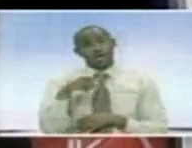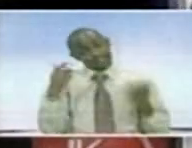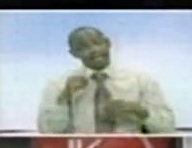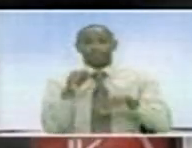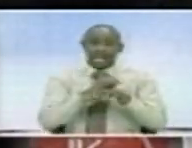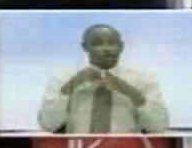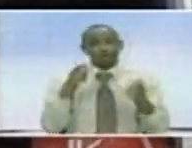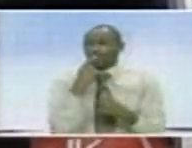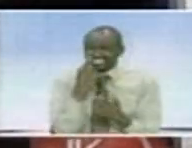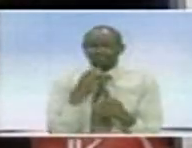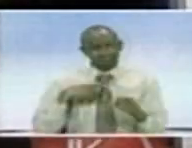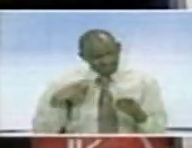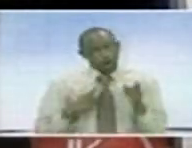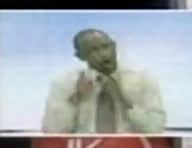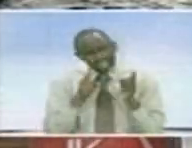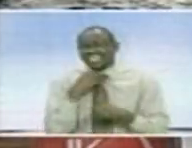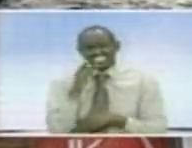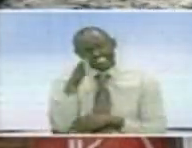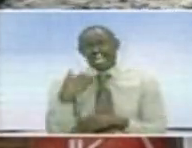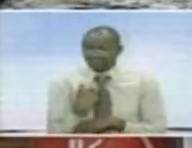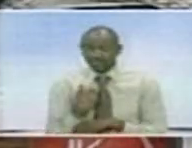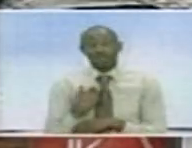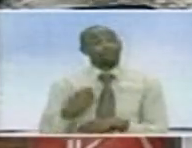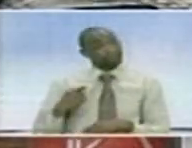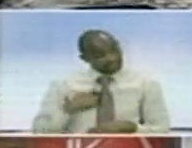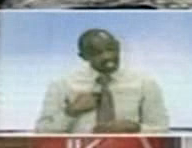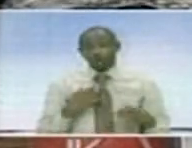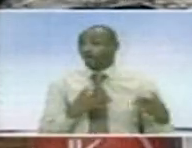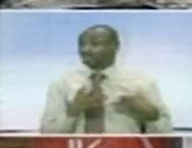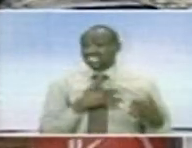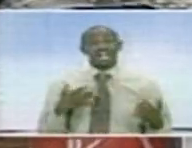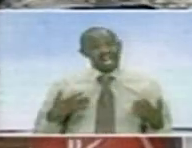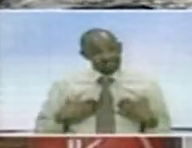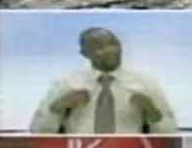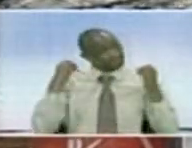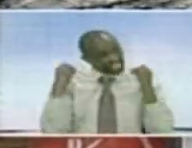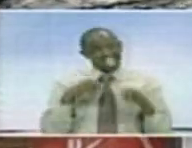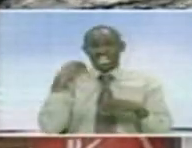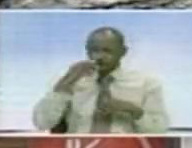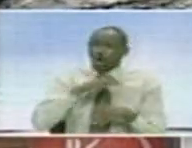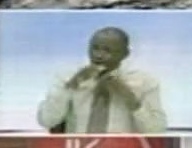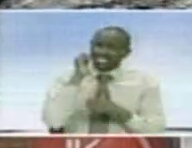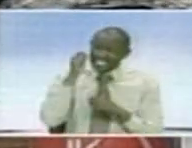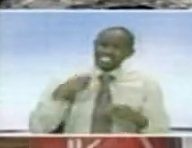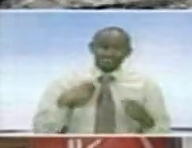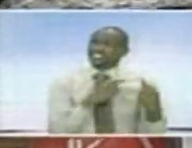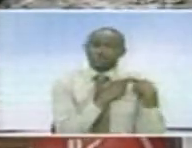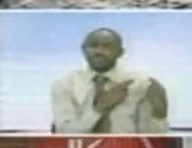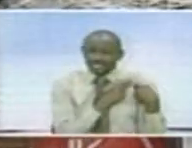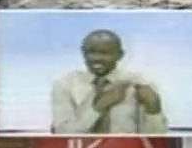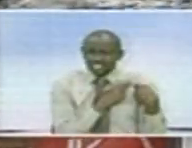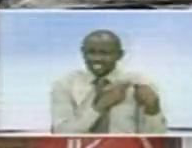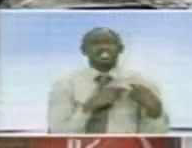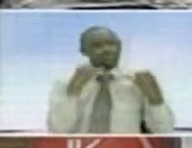or white. Are you concerned about the hate level? I am concerned, and every Kenyan has a responsibility to